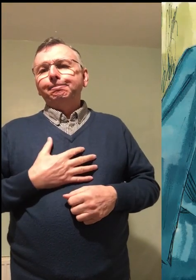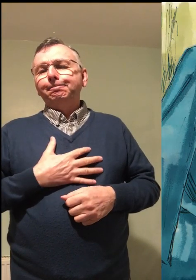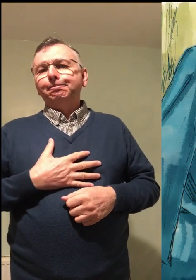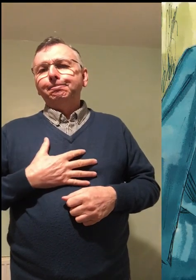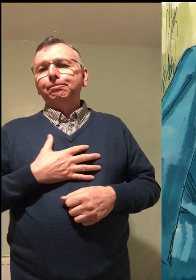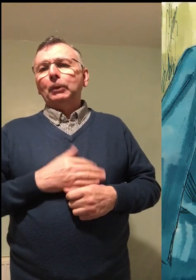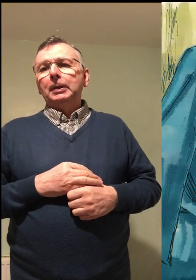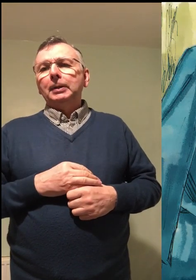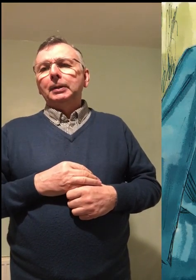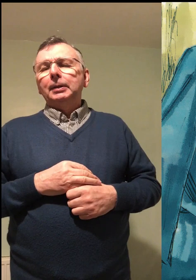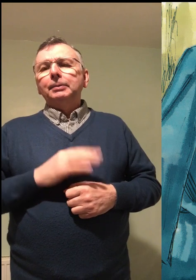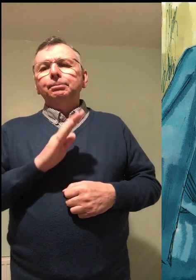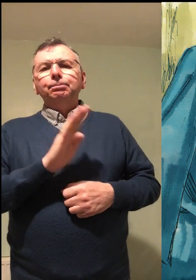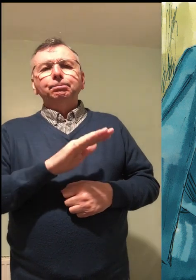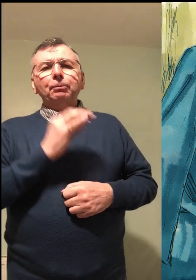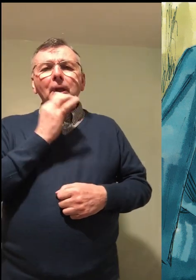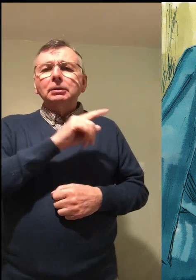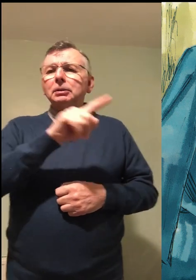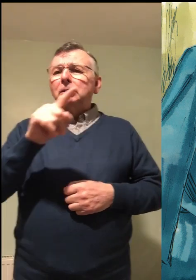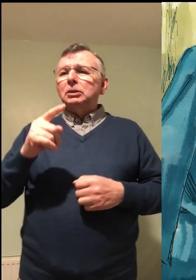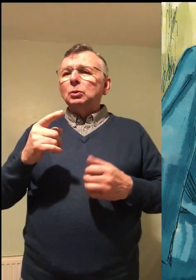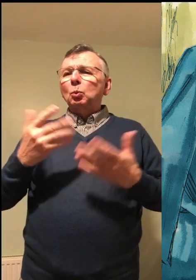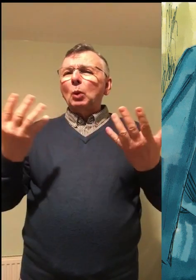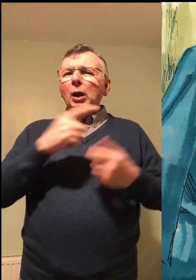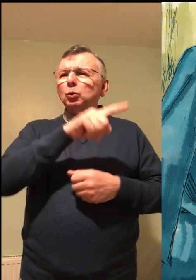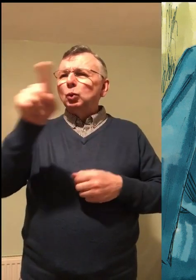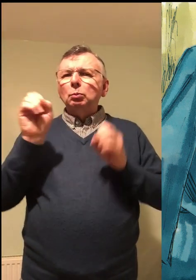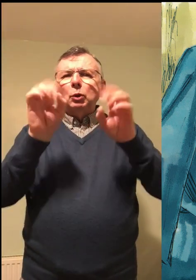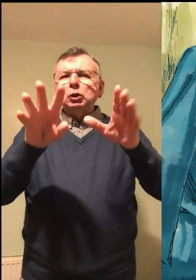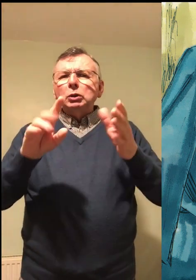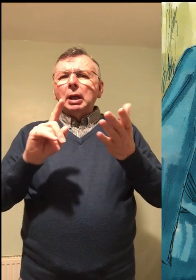"Come and see, Lord," they replied.